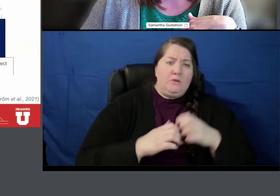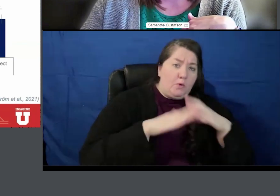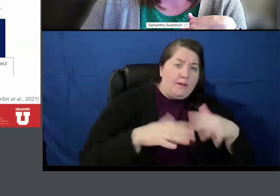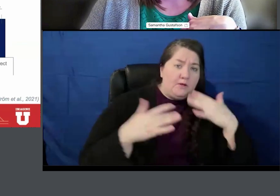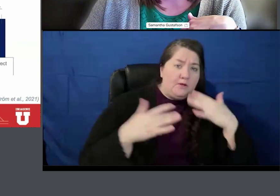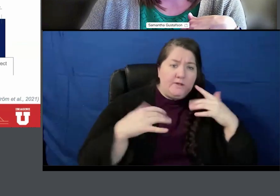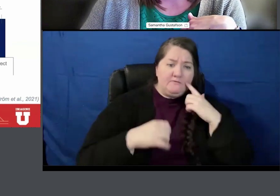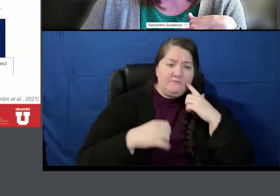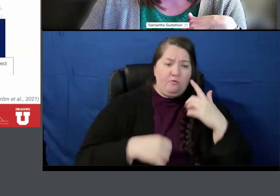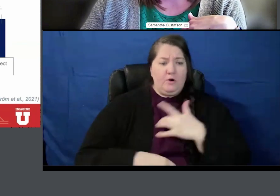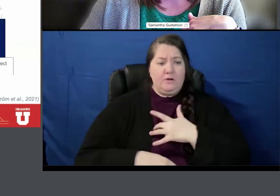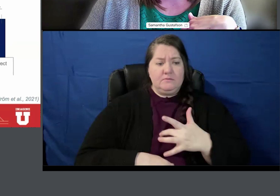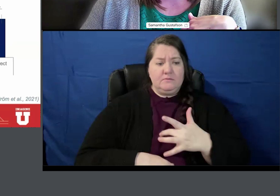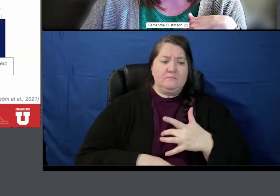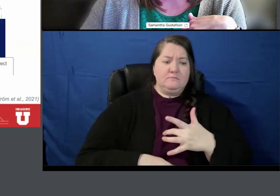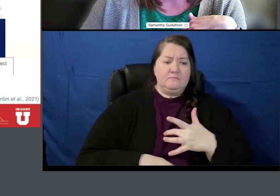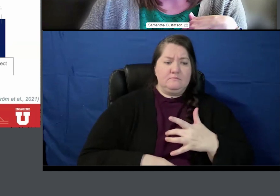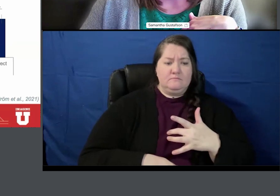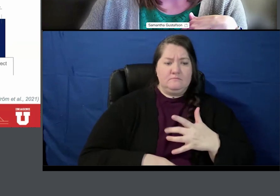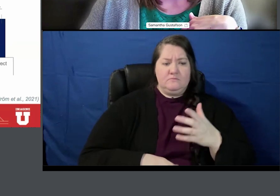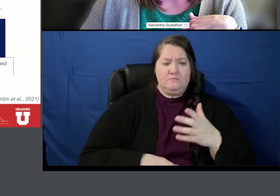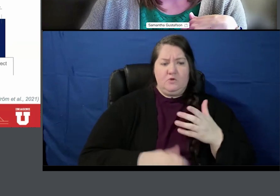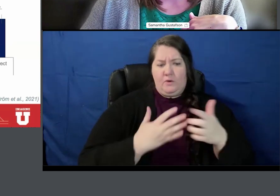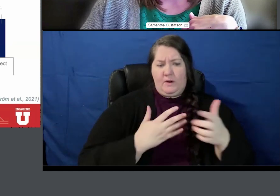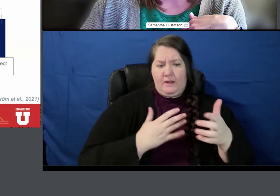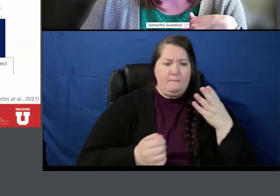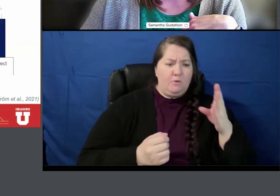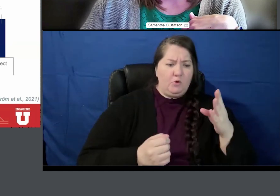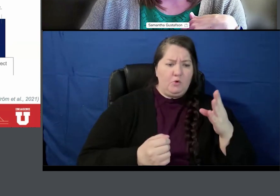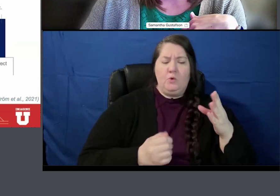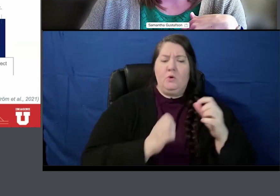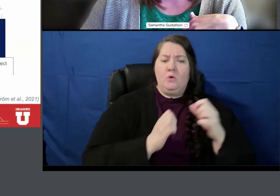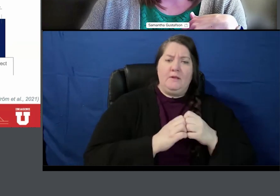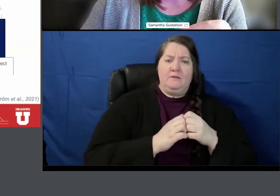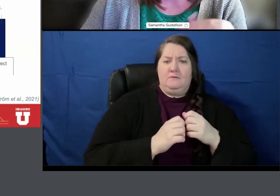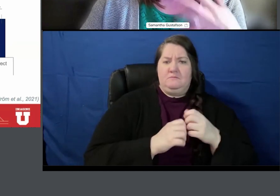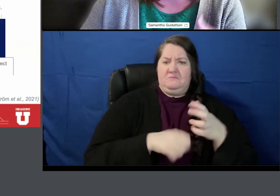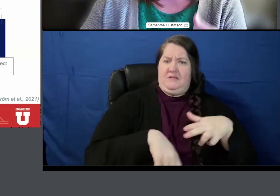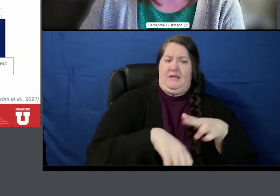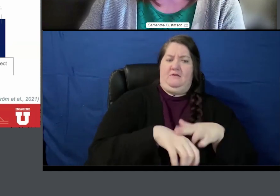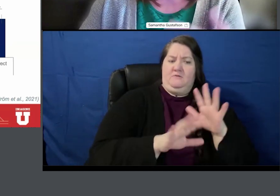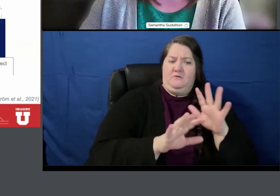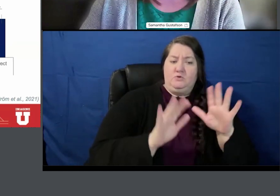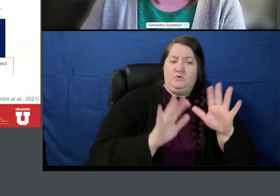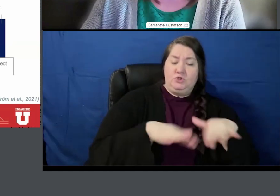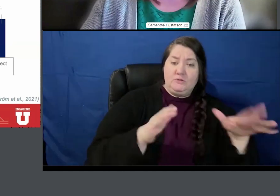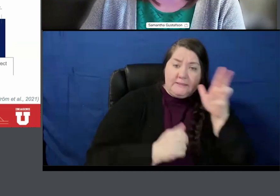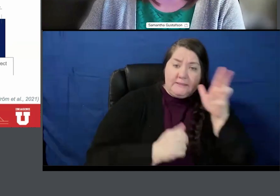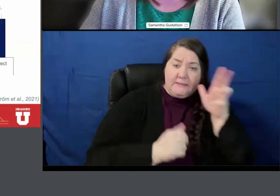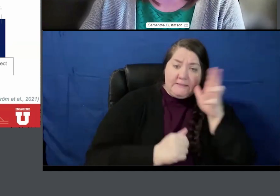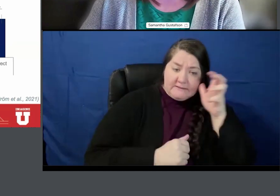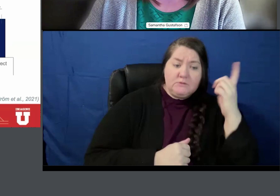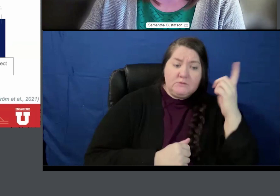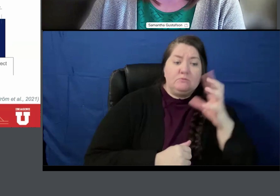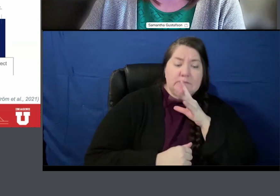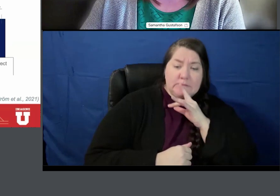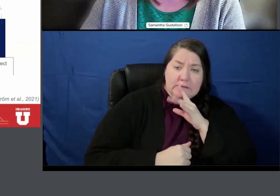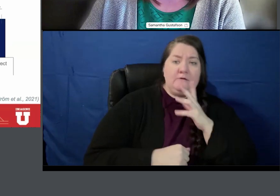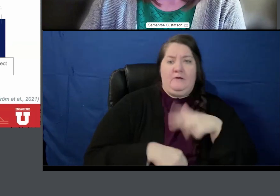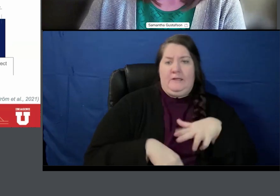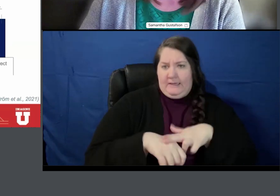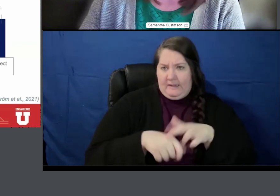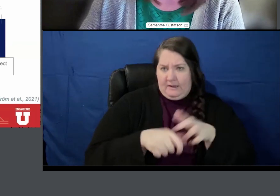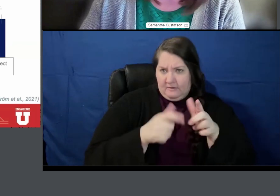noise in the gray and the blue, respectively, here for our native listeners. So, children listening to someone speaking in their native